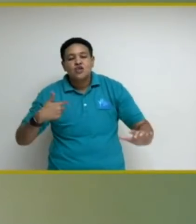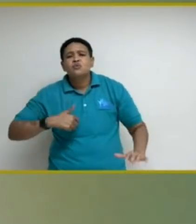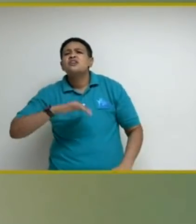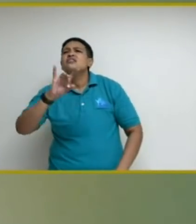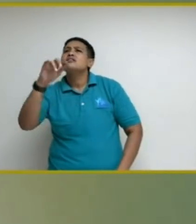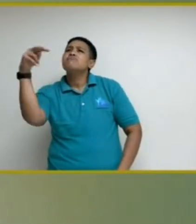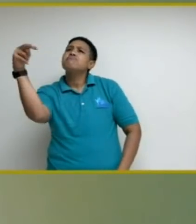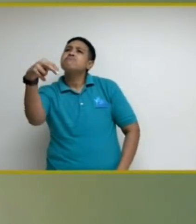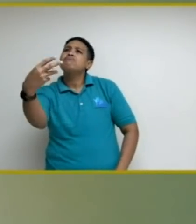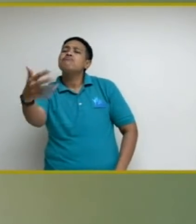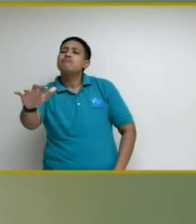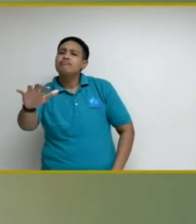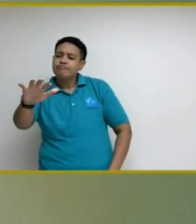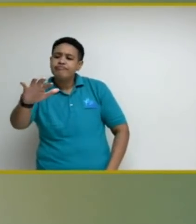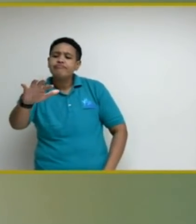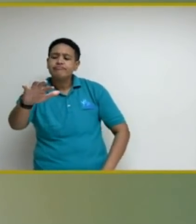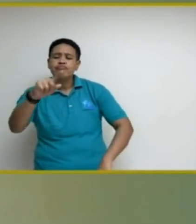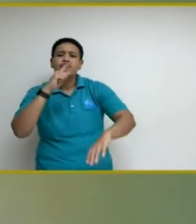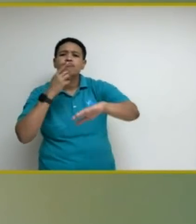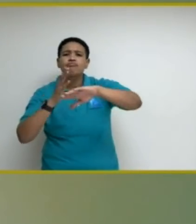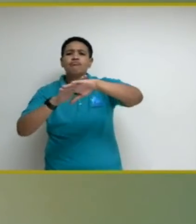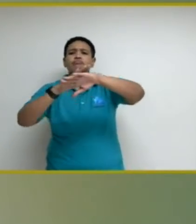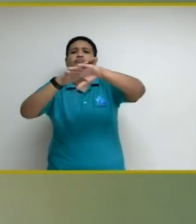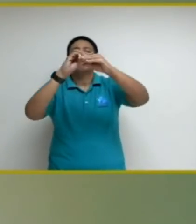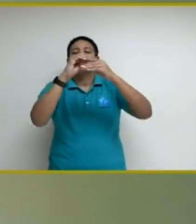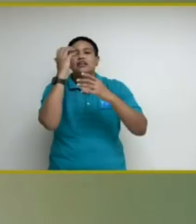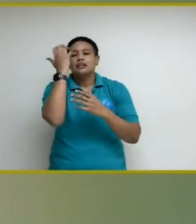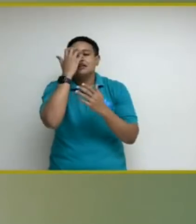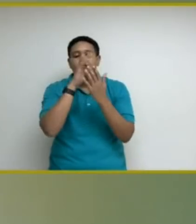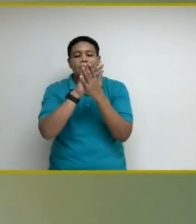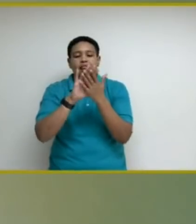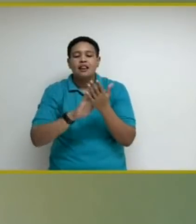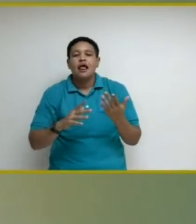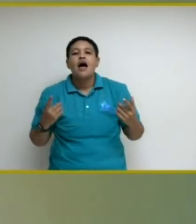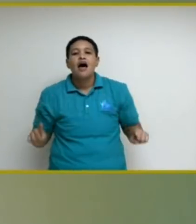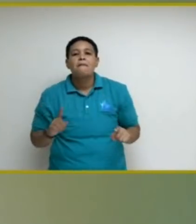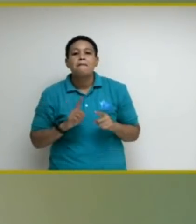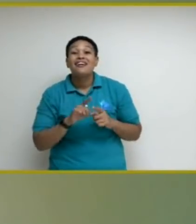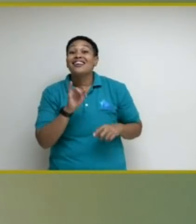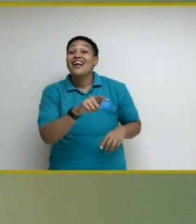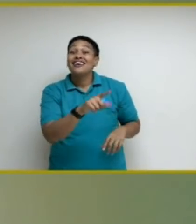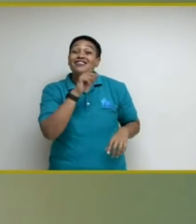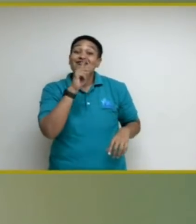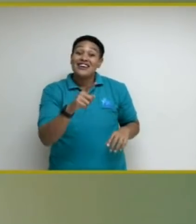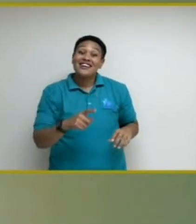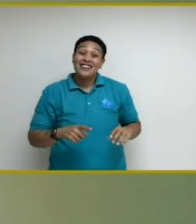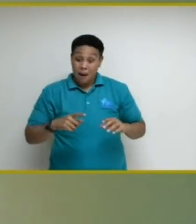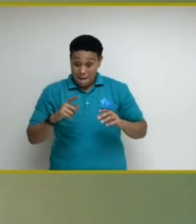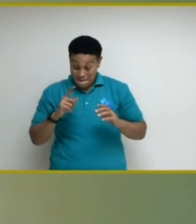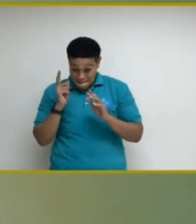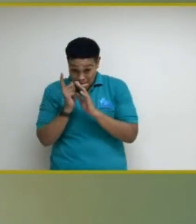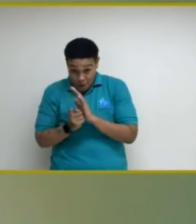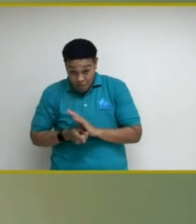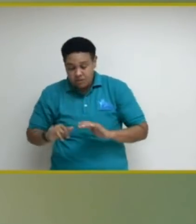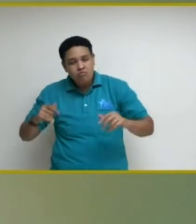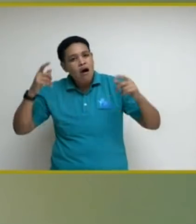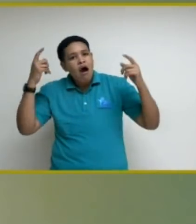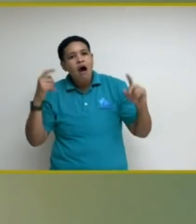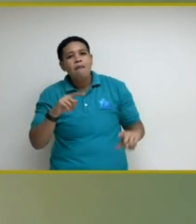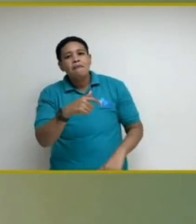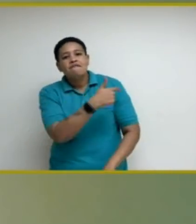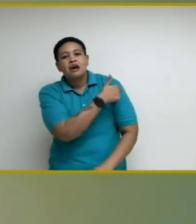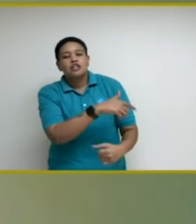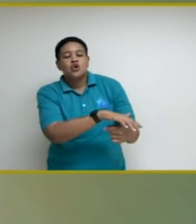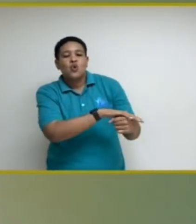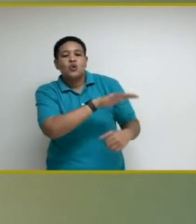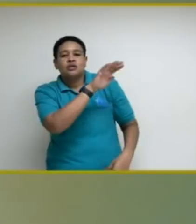see an increase in dizziness, and that was indeed momentary. It happened at the